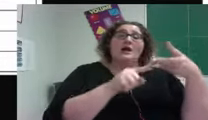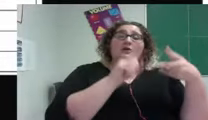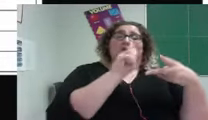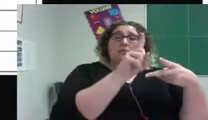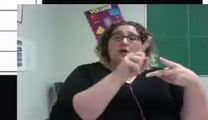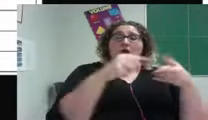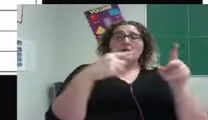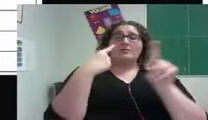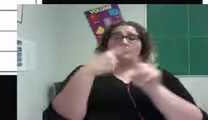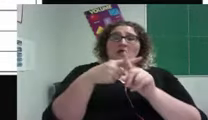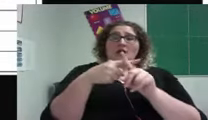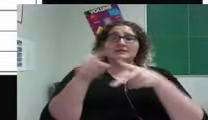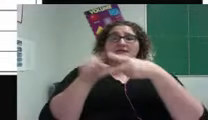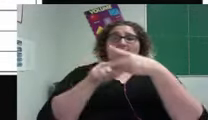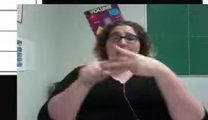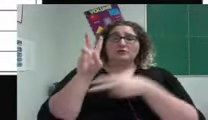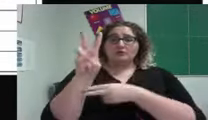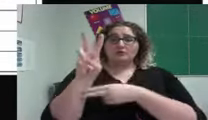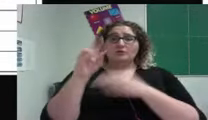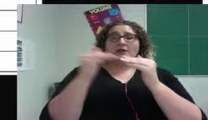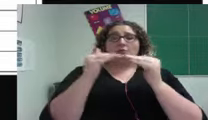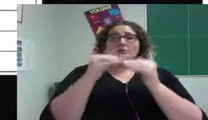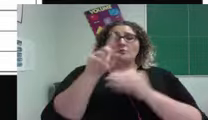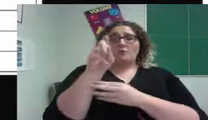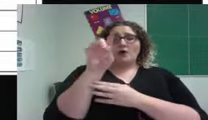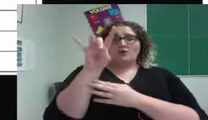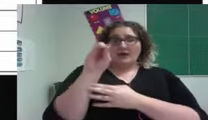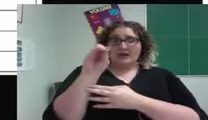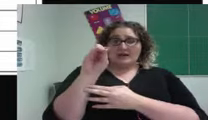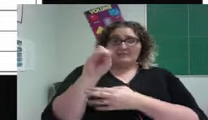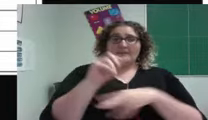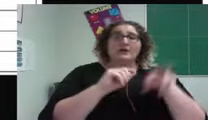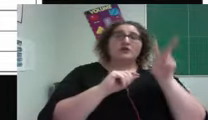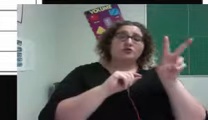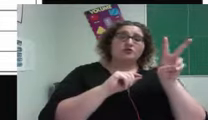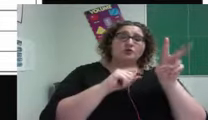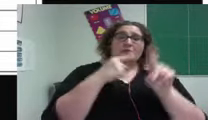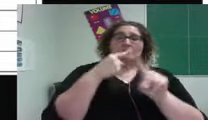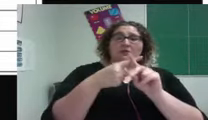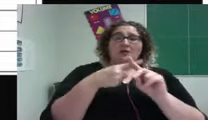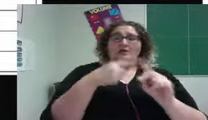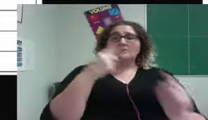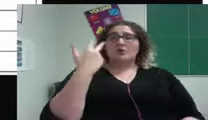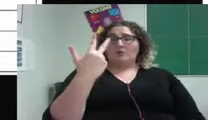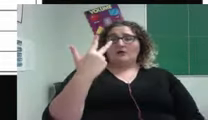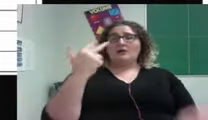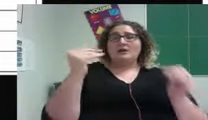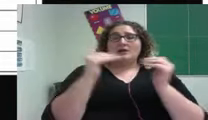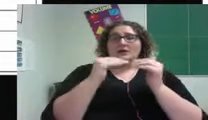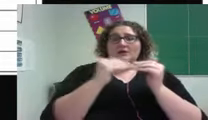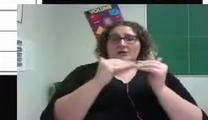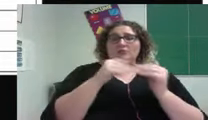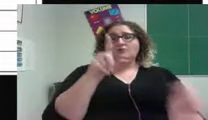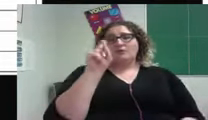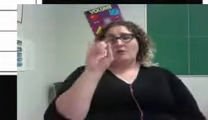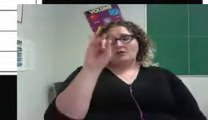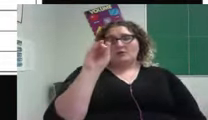2 plus angle 3 also equals 180. And it's because linear pairs are